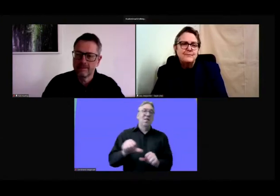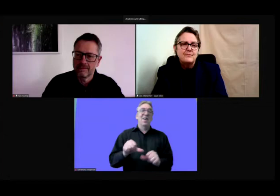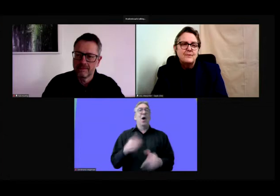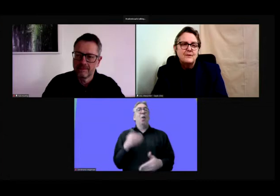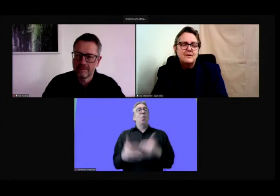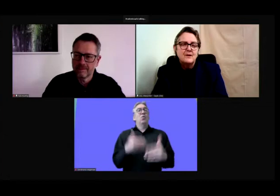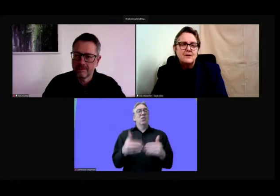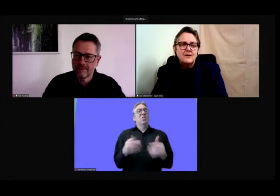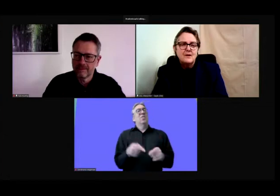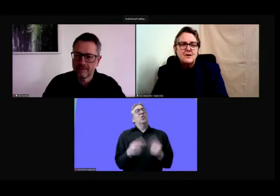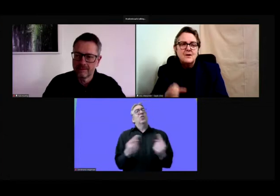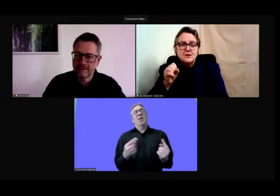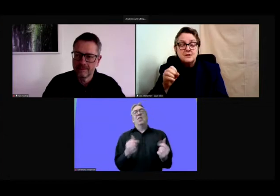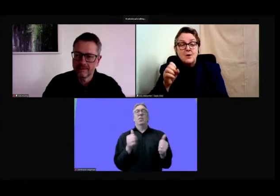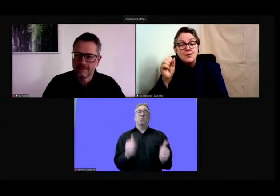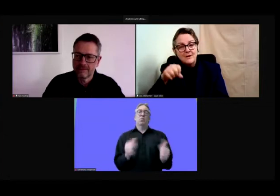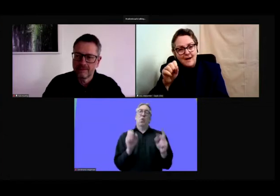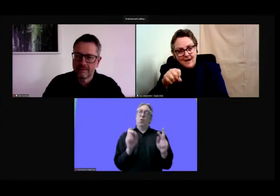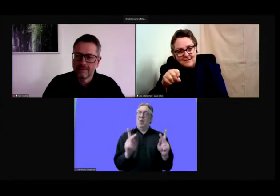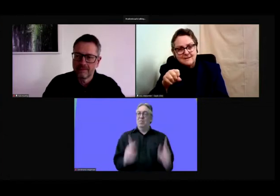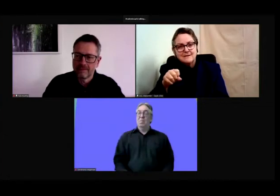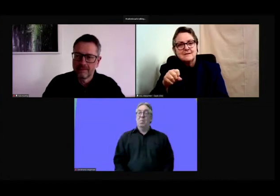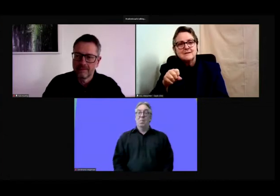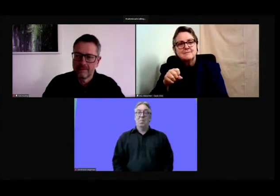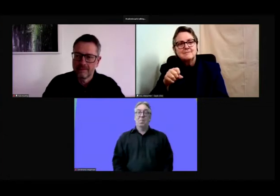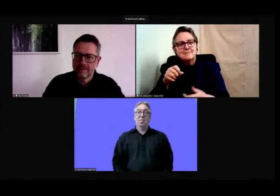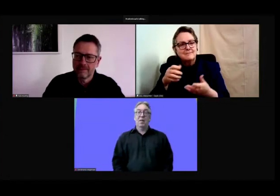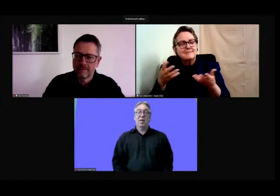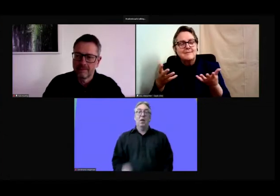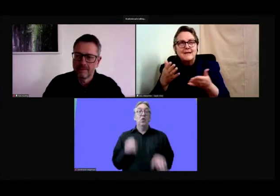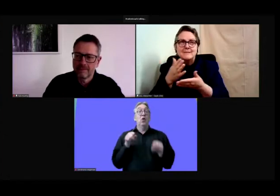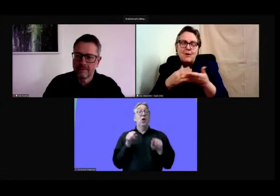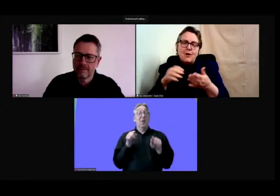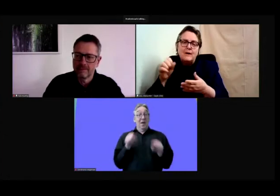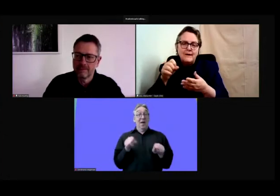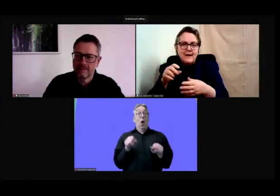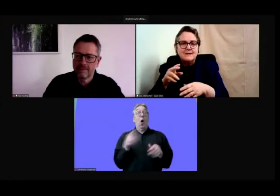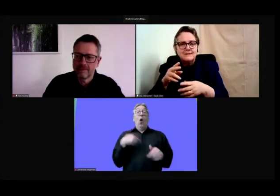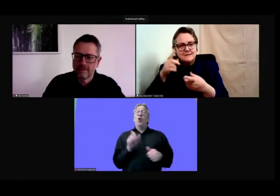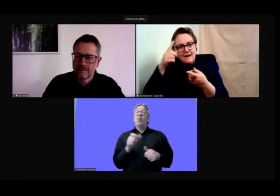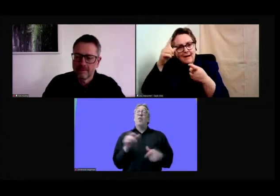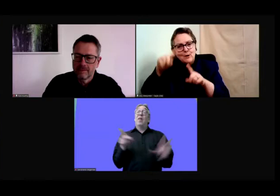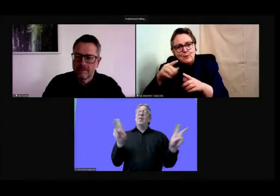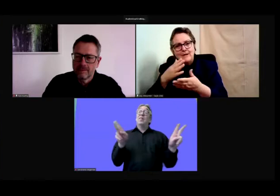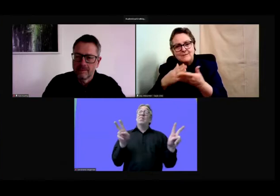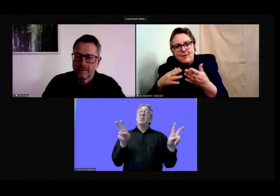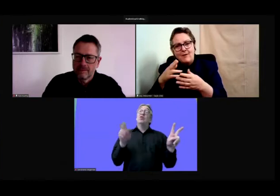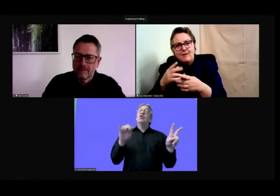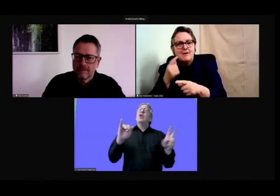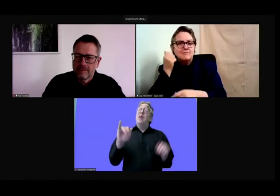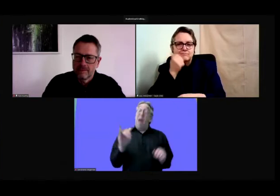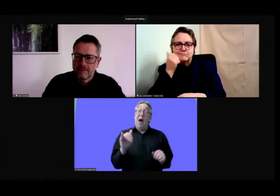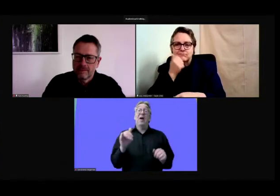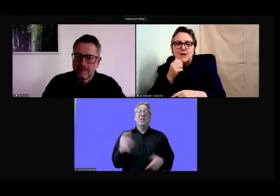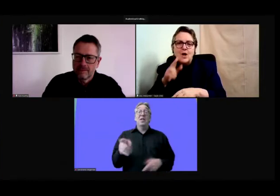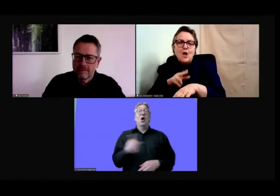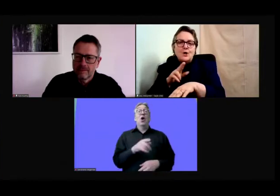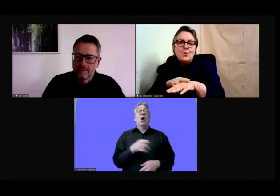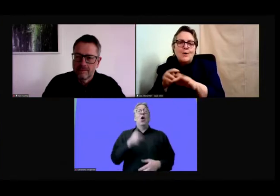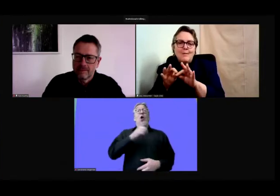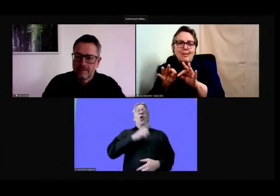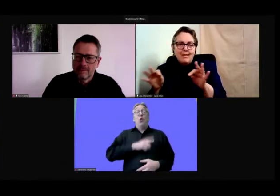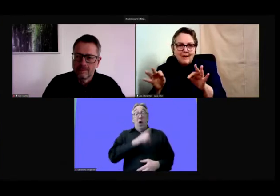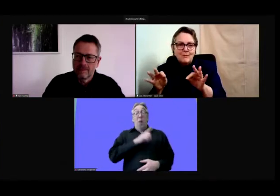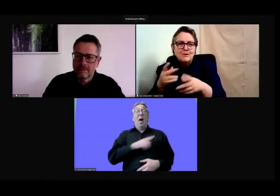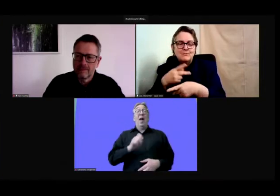In that sense, yes, it is part of normal language production, but it just takes up on the